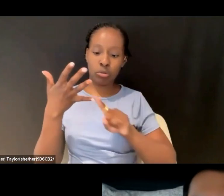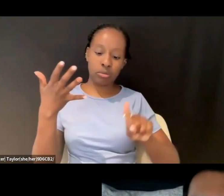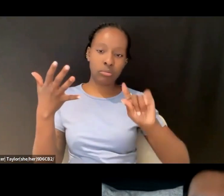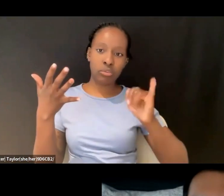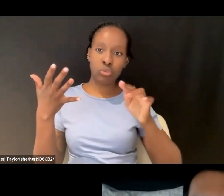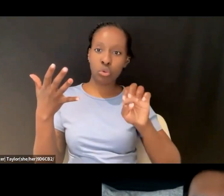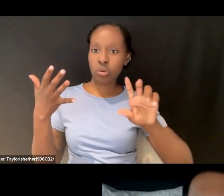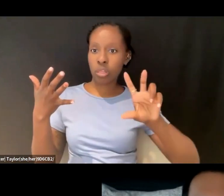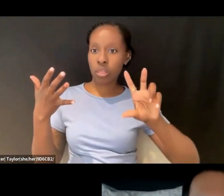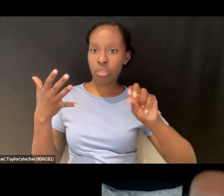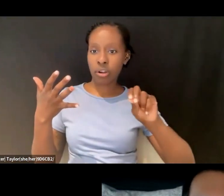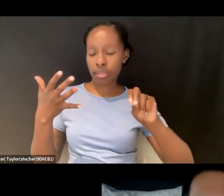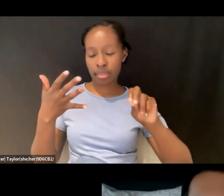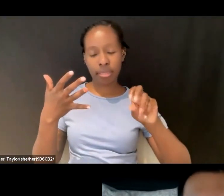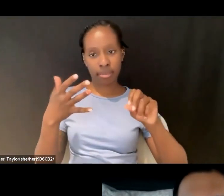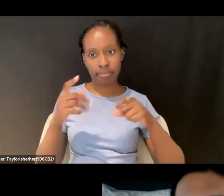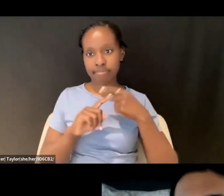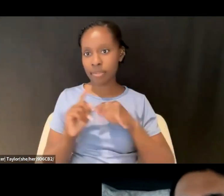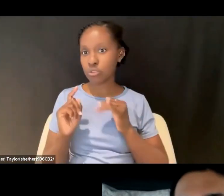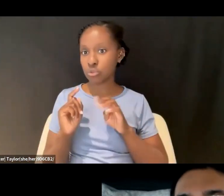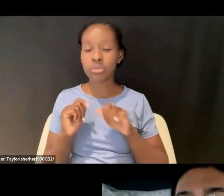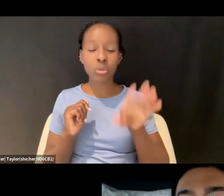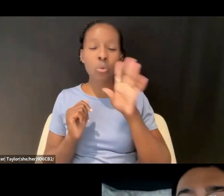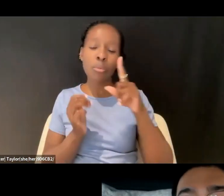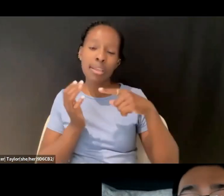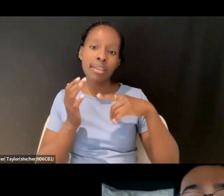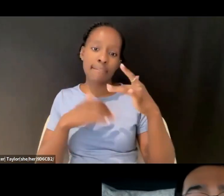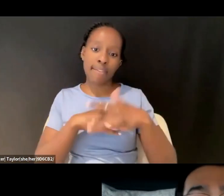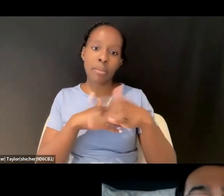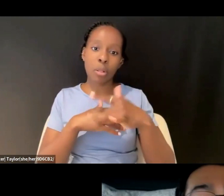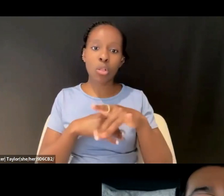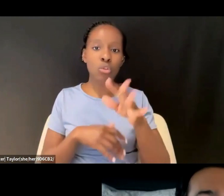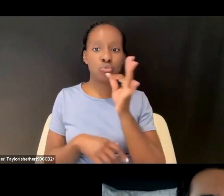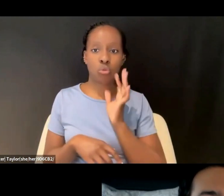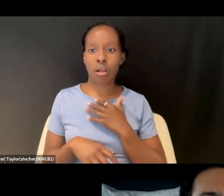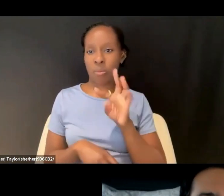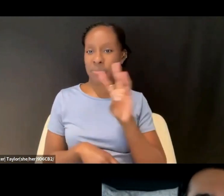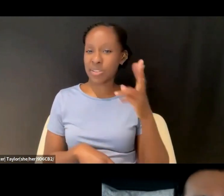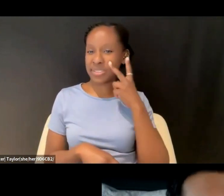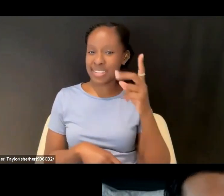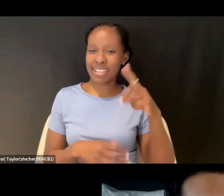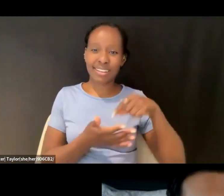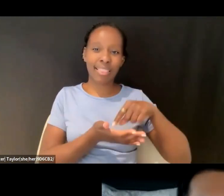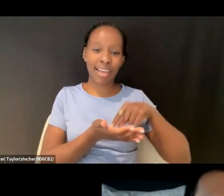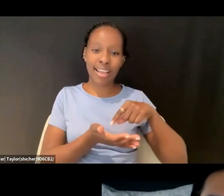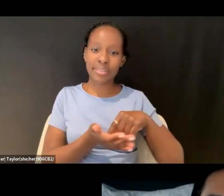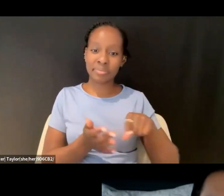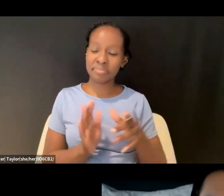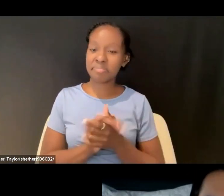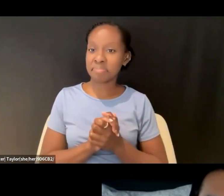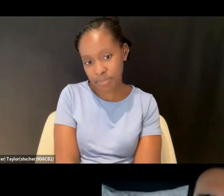for submission, and that will be available pretty soon here on our website. So you're kind of hearing this first from us.